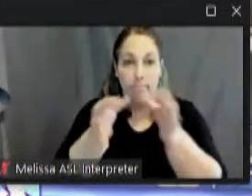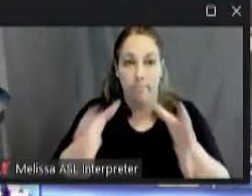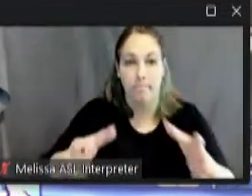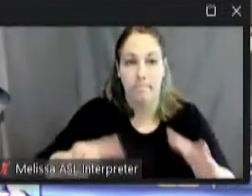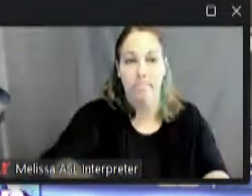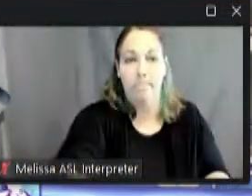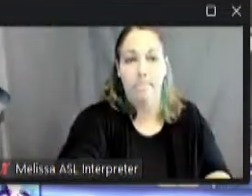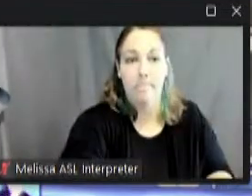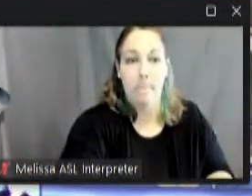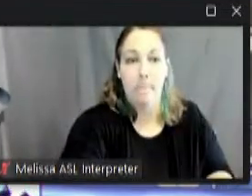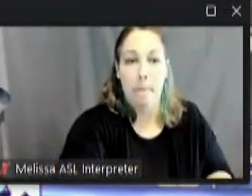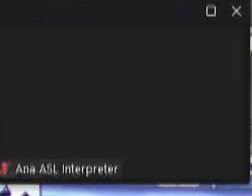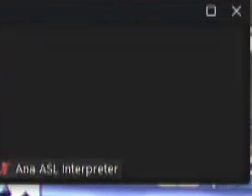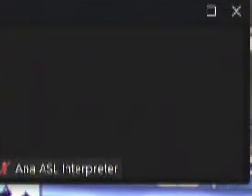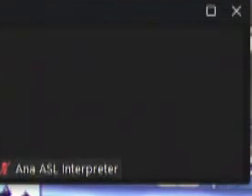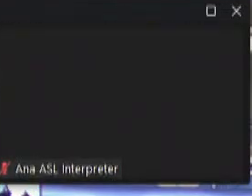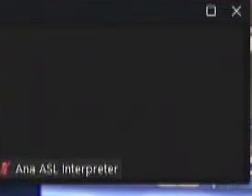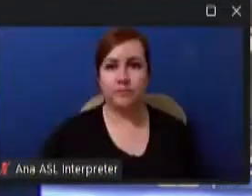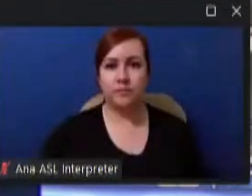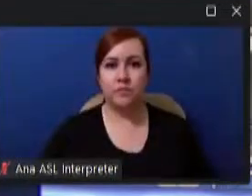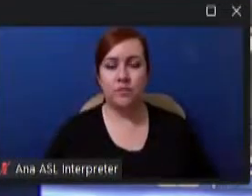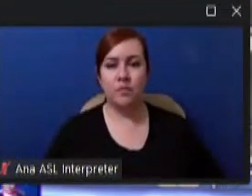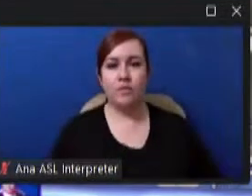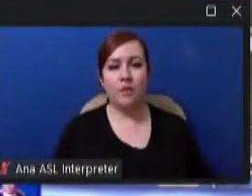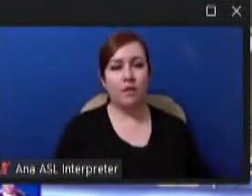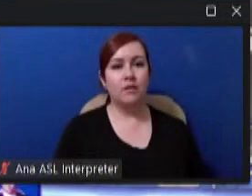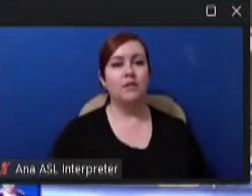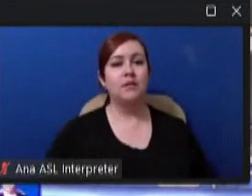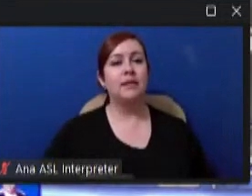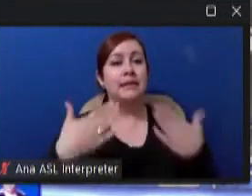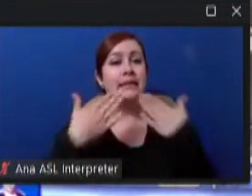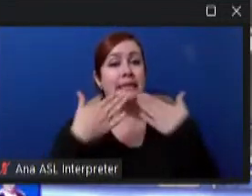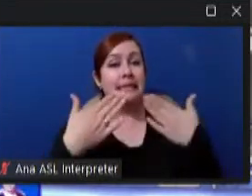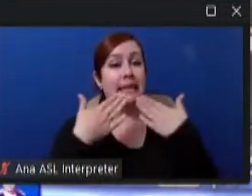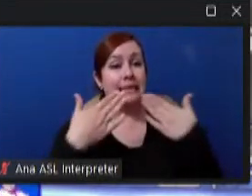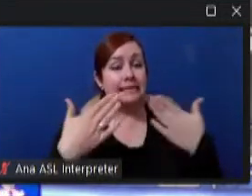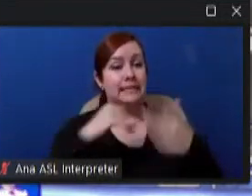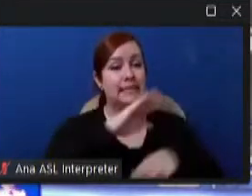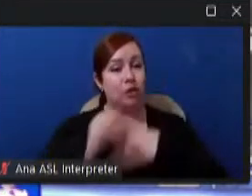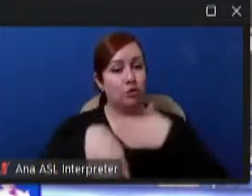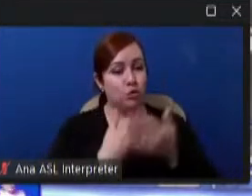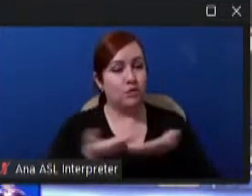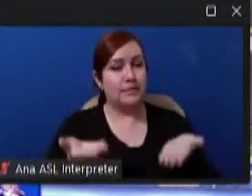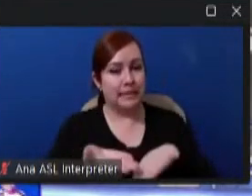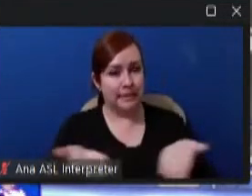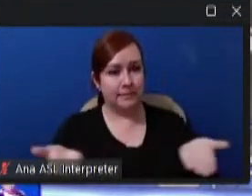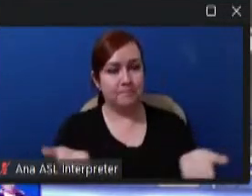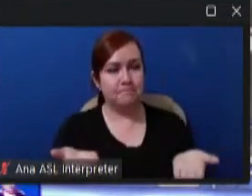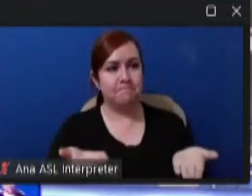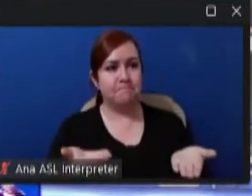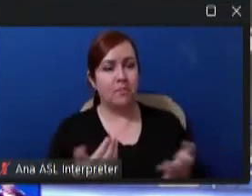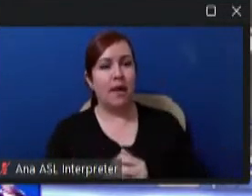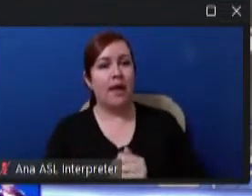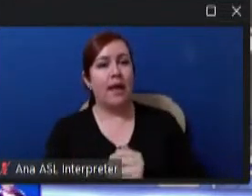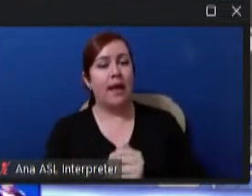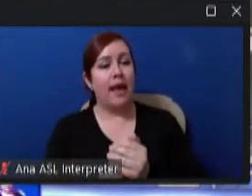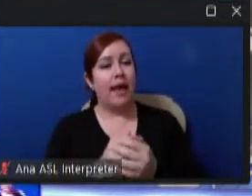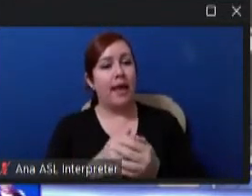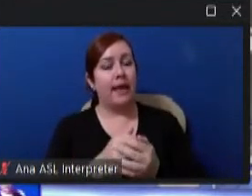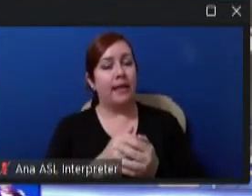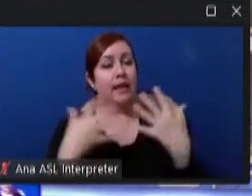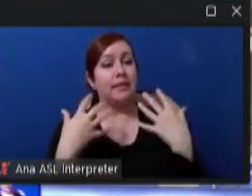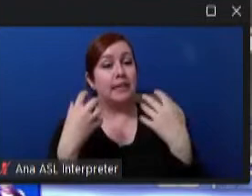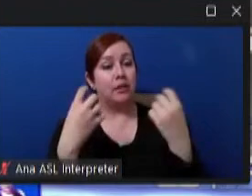Thank you, honorable commissioners and members of civil society and public in general. Within